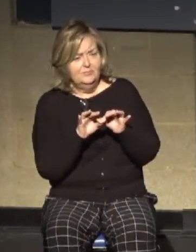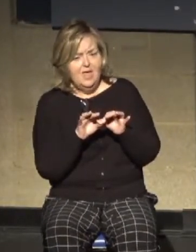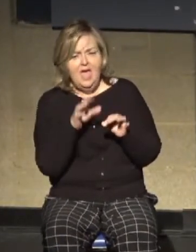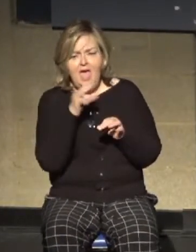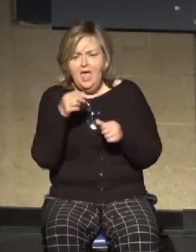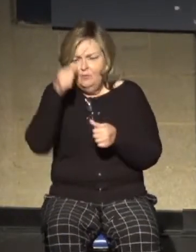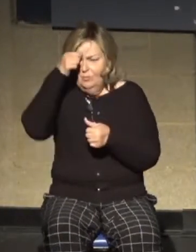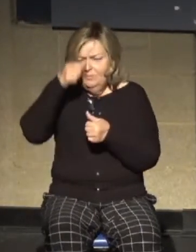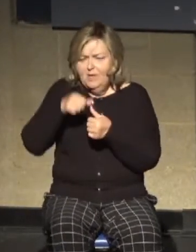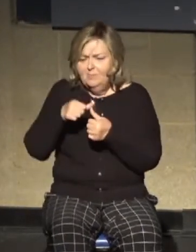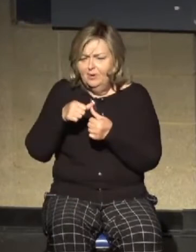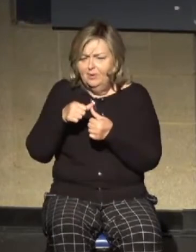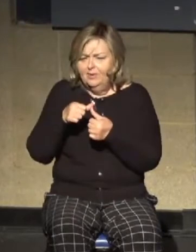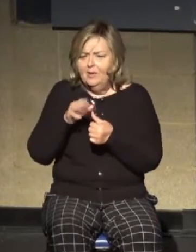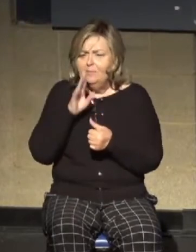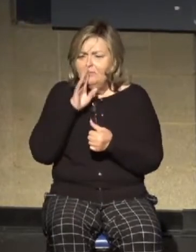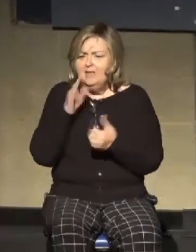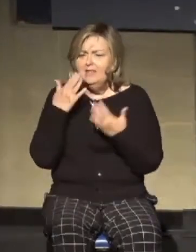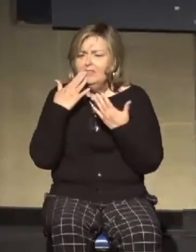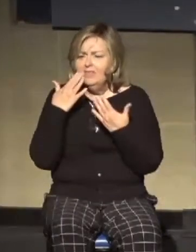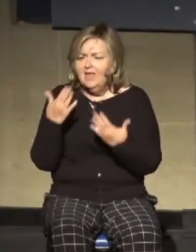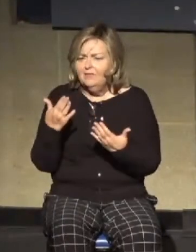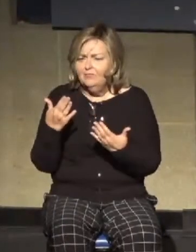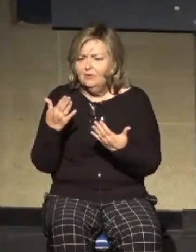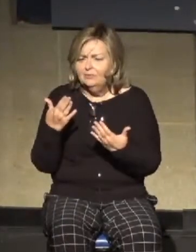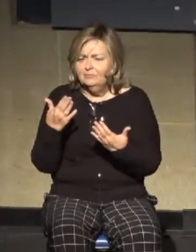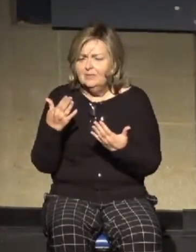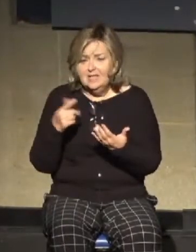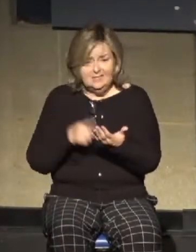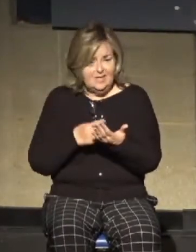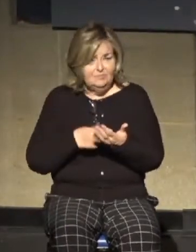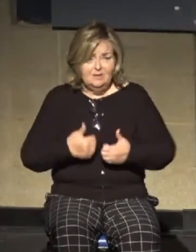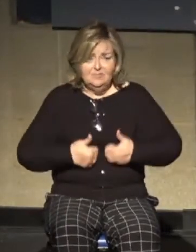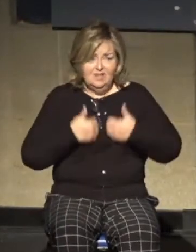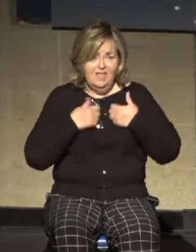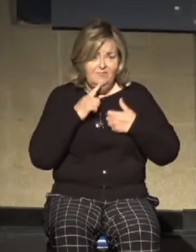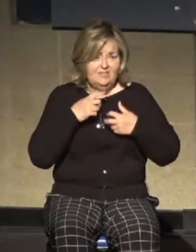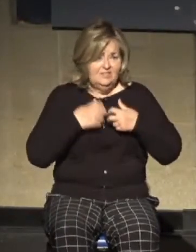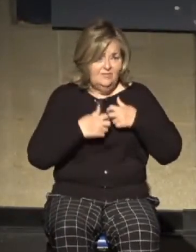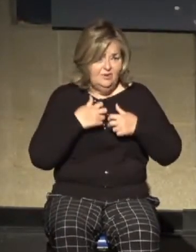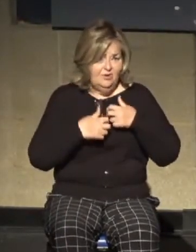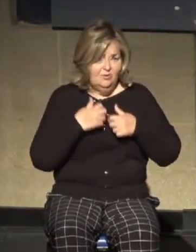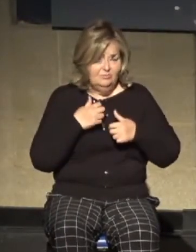And remember to live with gratitude, even when life is hard,